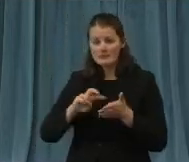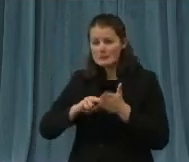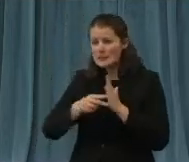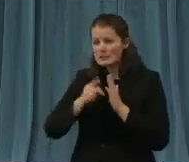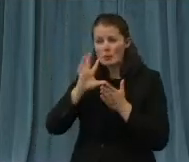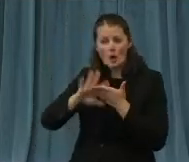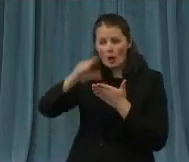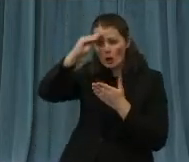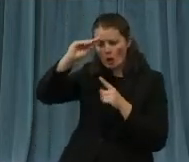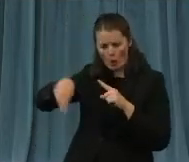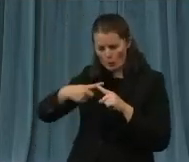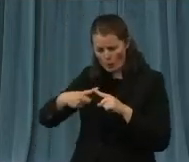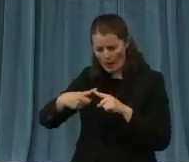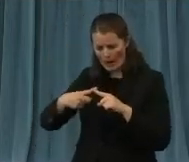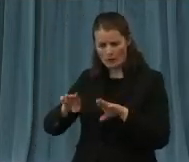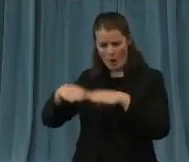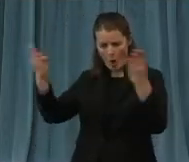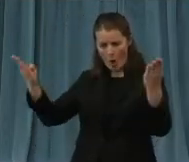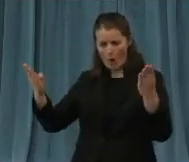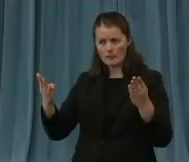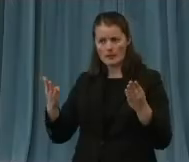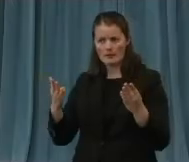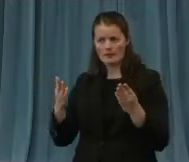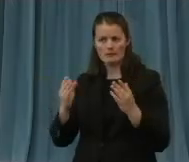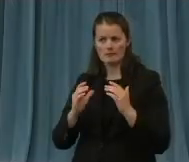conference or on a dashboard?